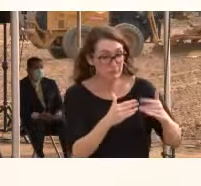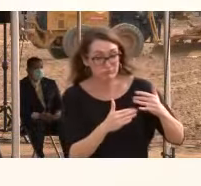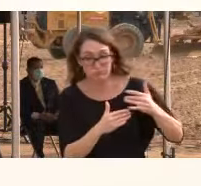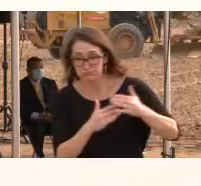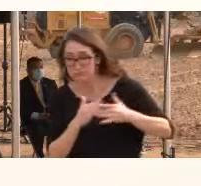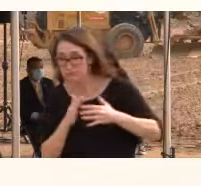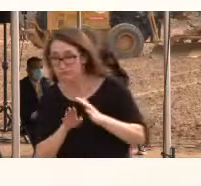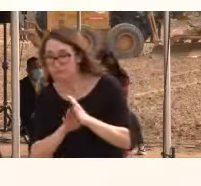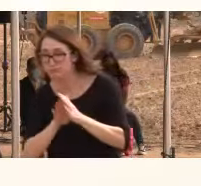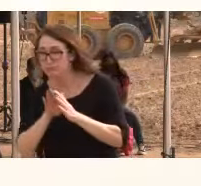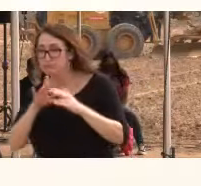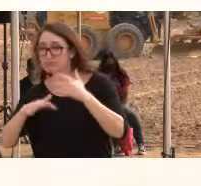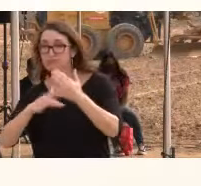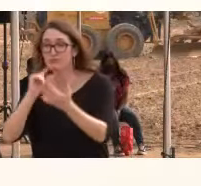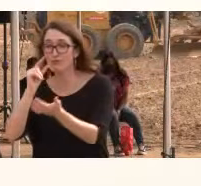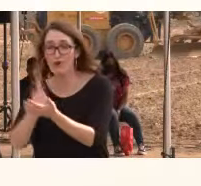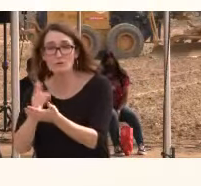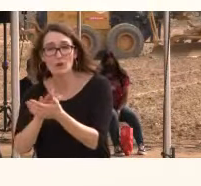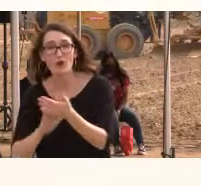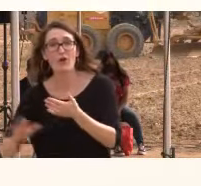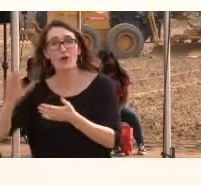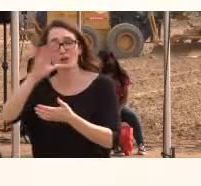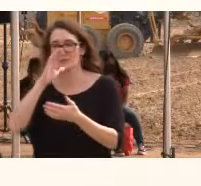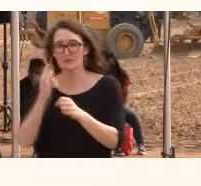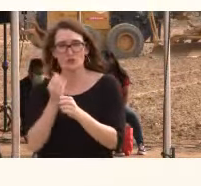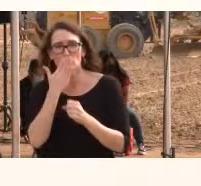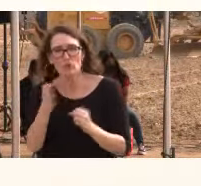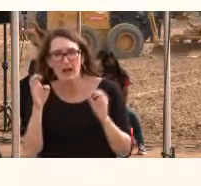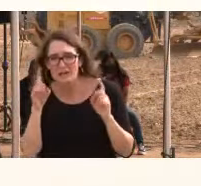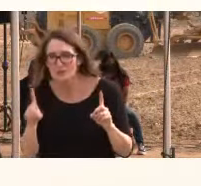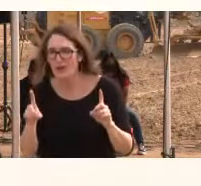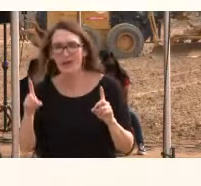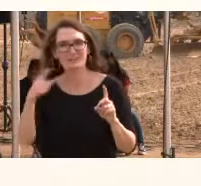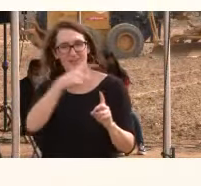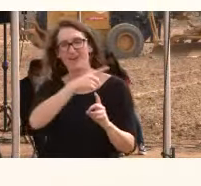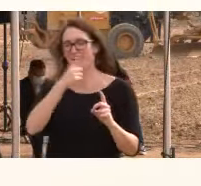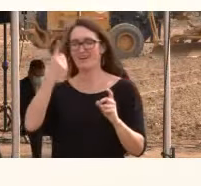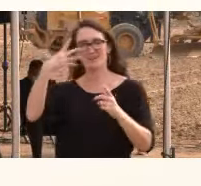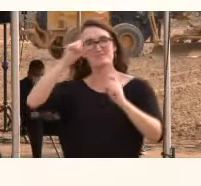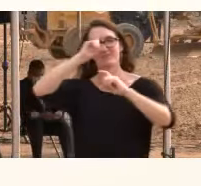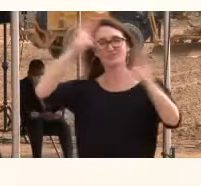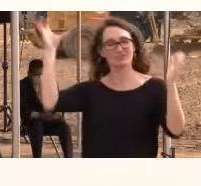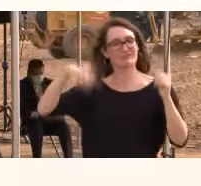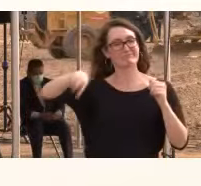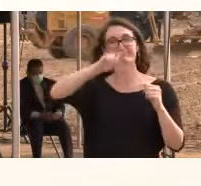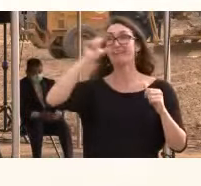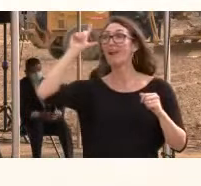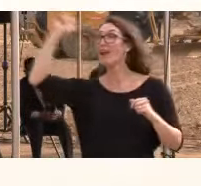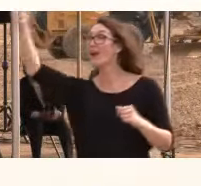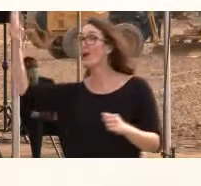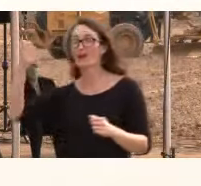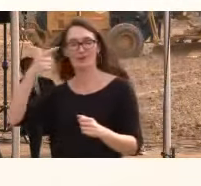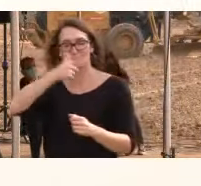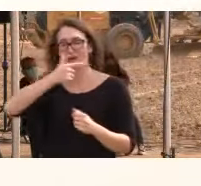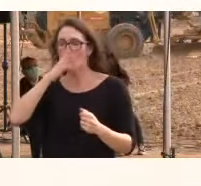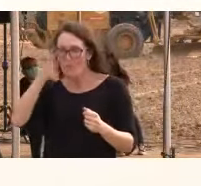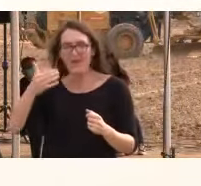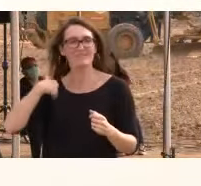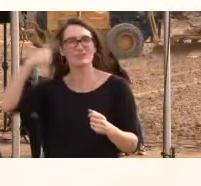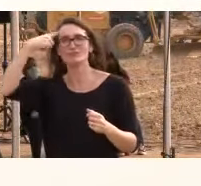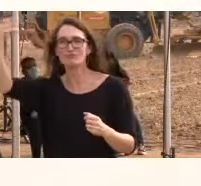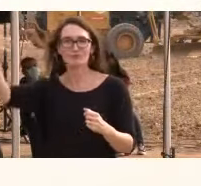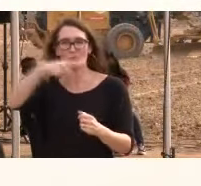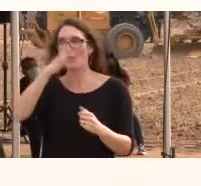come through this campus and get a high quality education and dream big dreams. We know